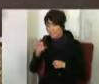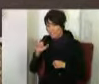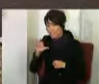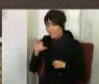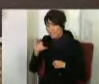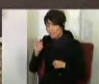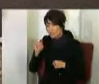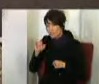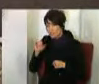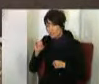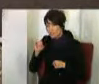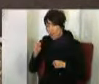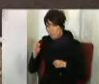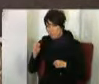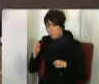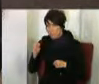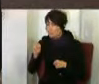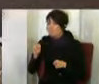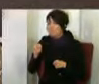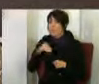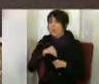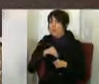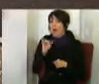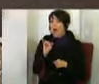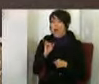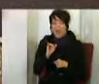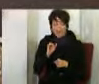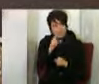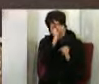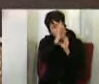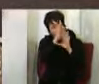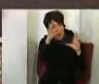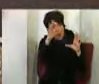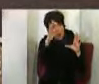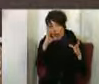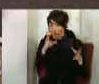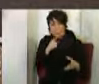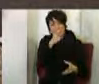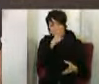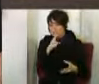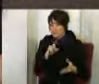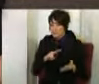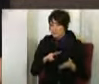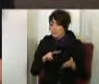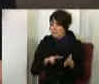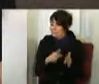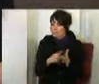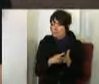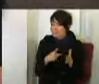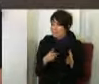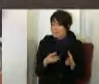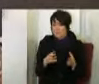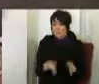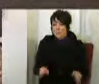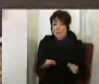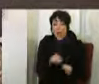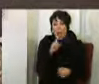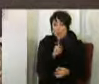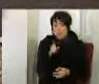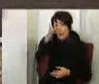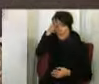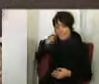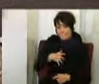anything that they could possibly imagine. I'm sure Nelson Mandela had doubts about